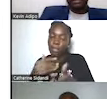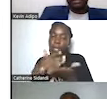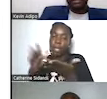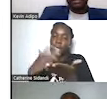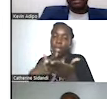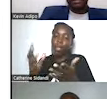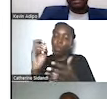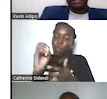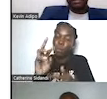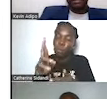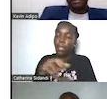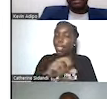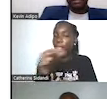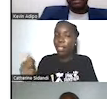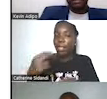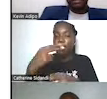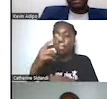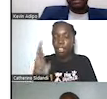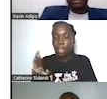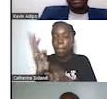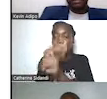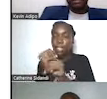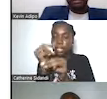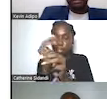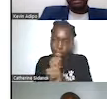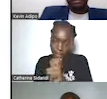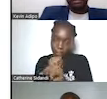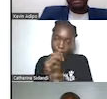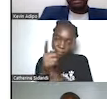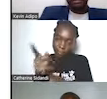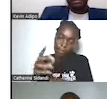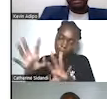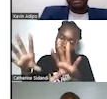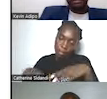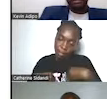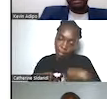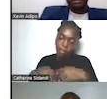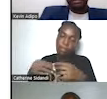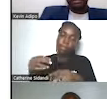HR metrics? What are the acceptable averages?